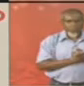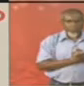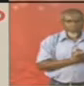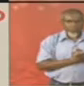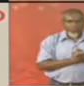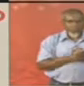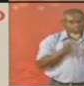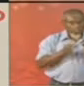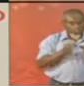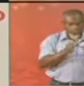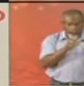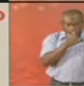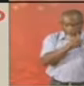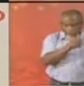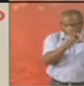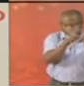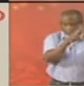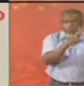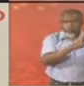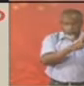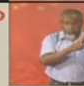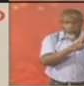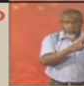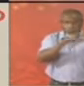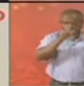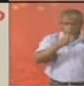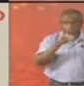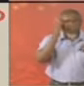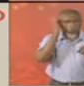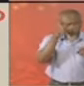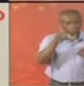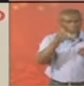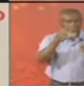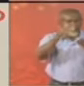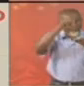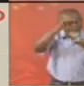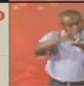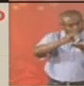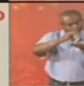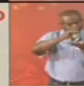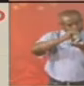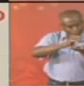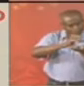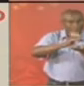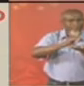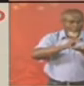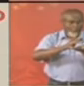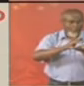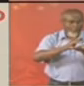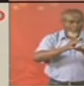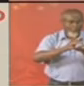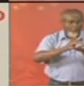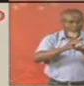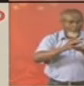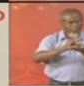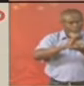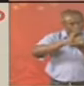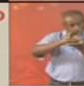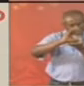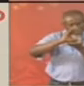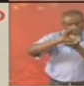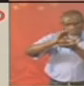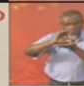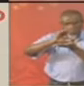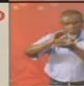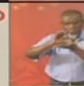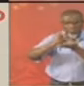as possible. And those behaviors are the same ones that we have been emphasizing. The hygiene, and by hygiene, we not only talk